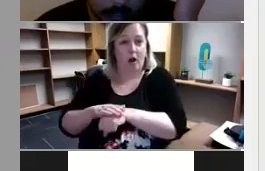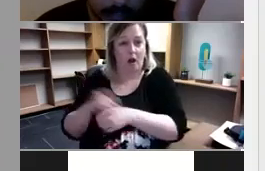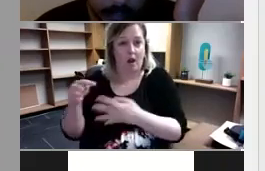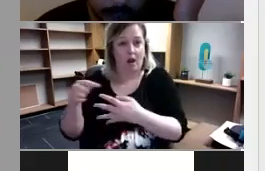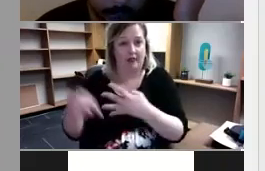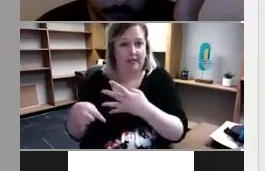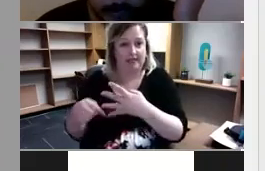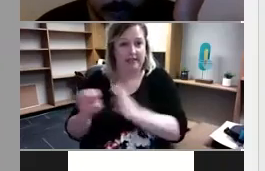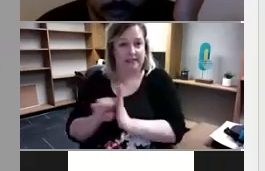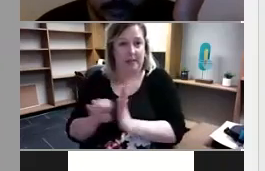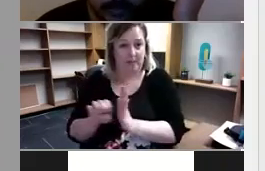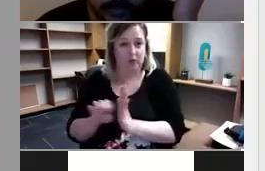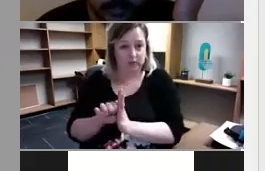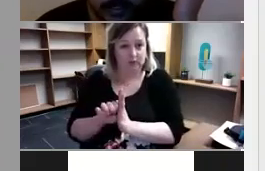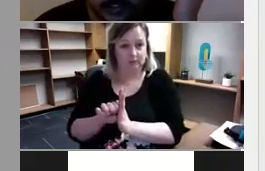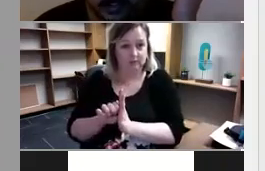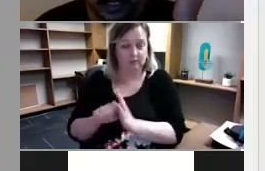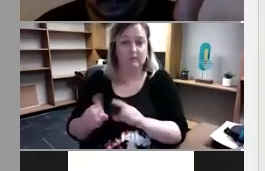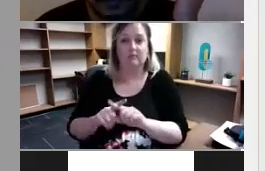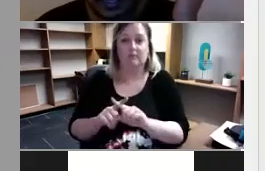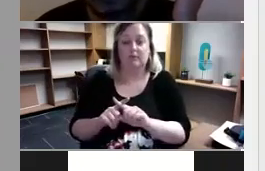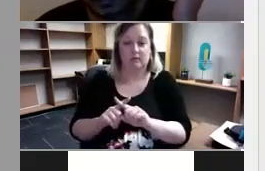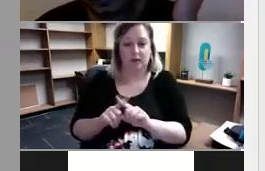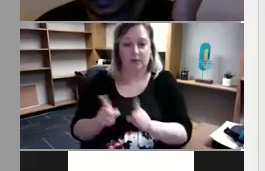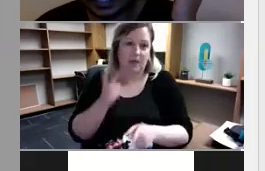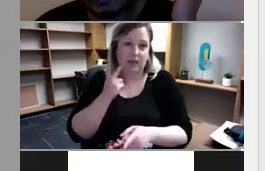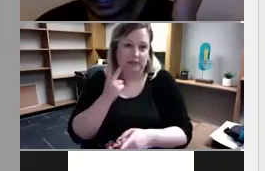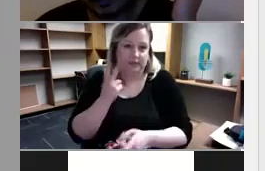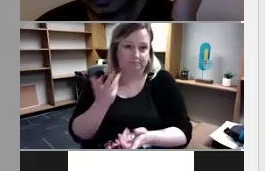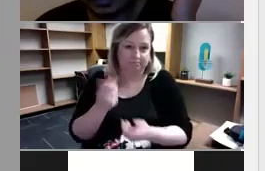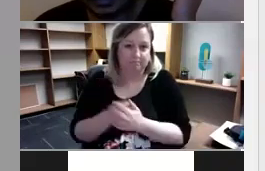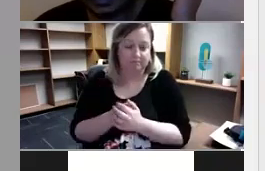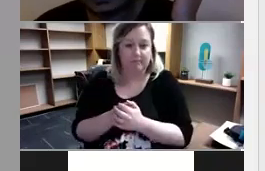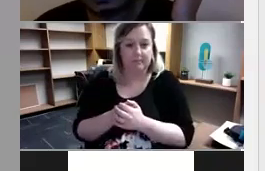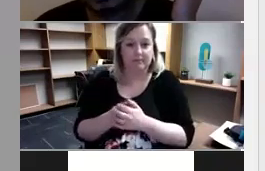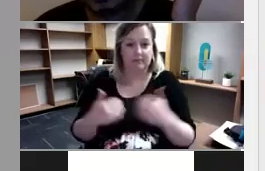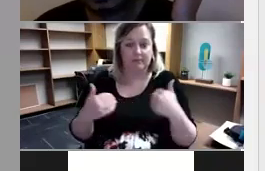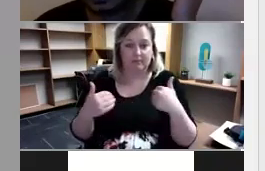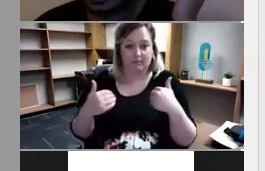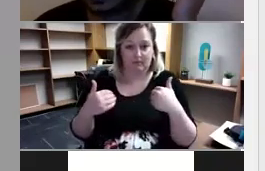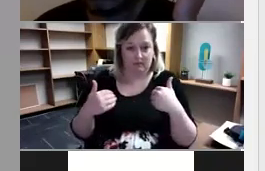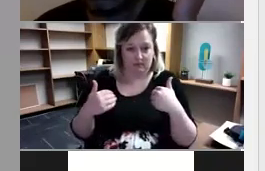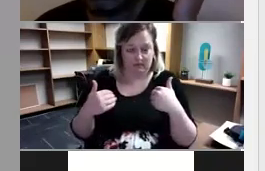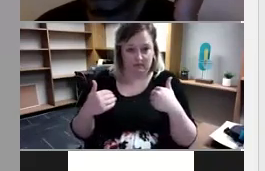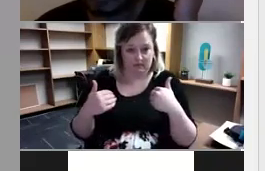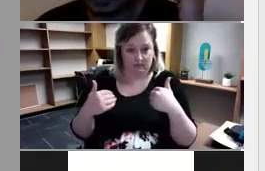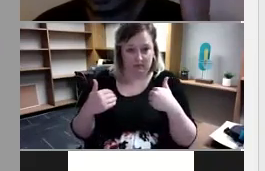let's look at this. So here we have our A value as